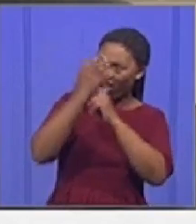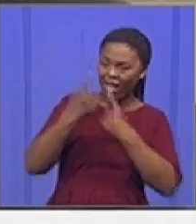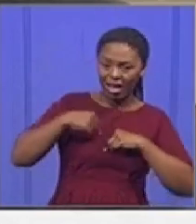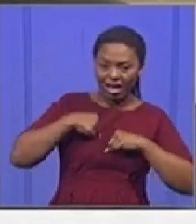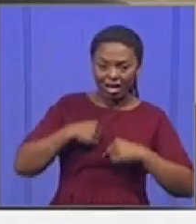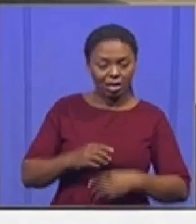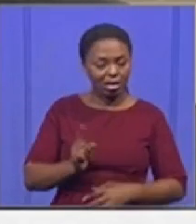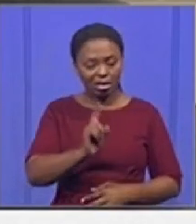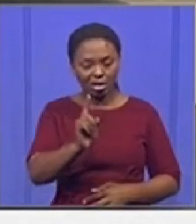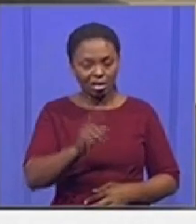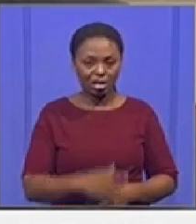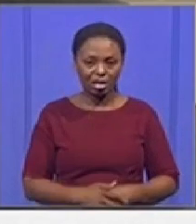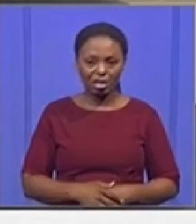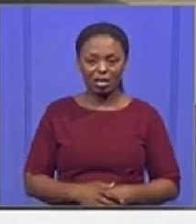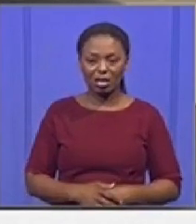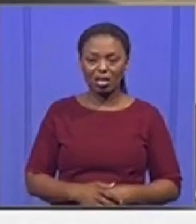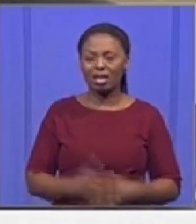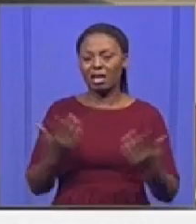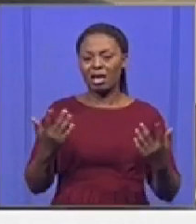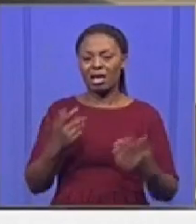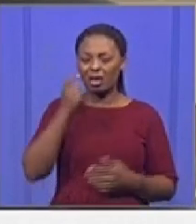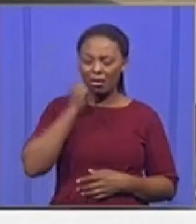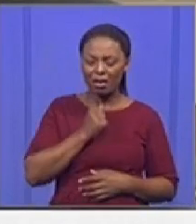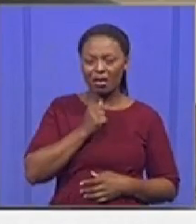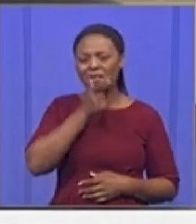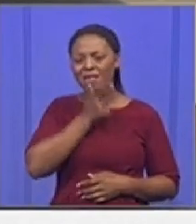Our attitude on homosexuality is that these are